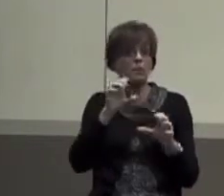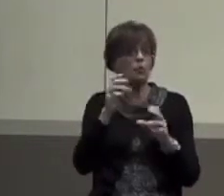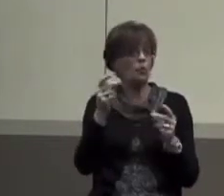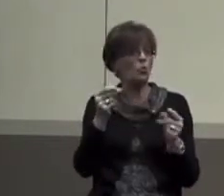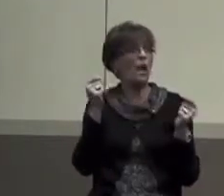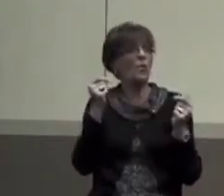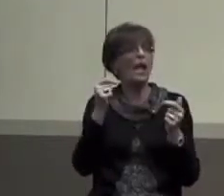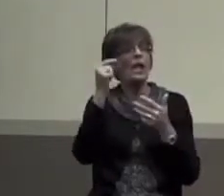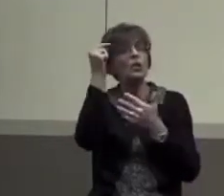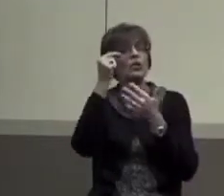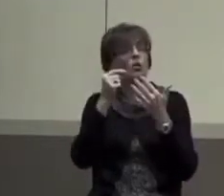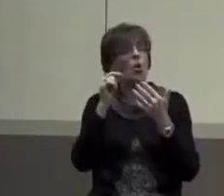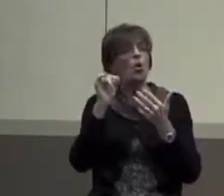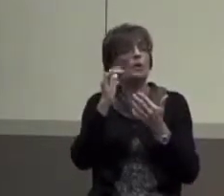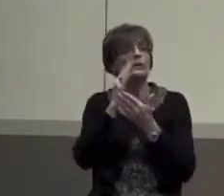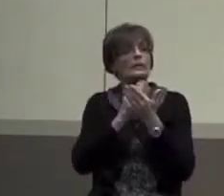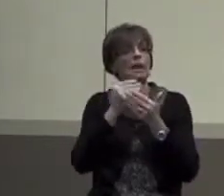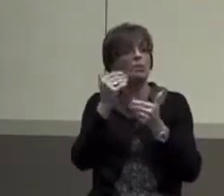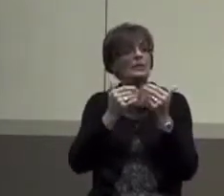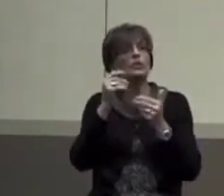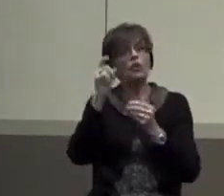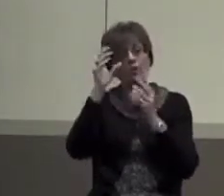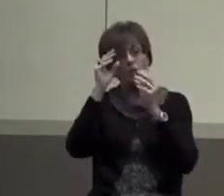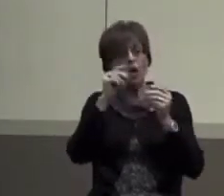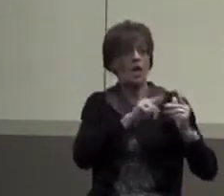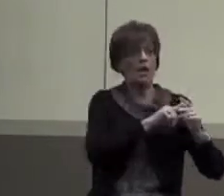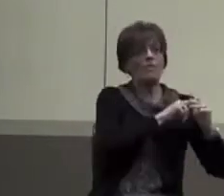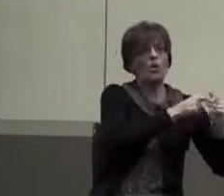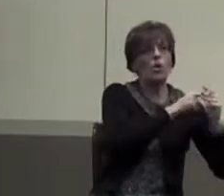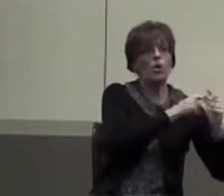are procedures that need to be taught very early in the year.